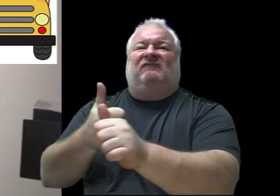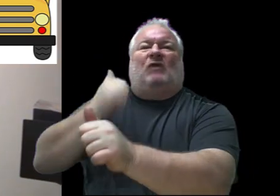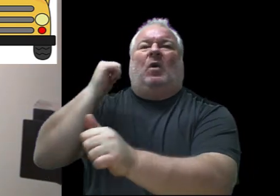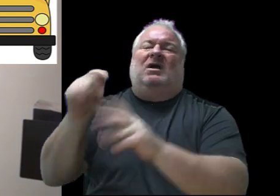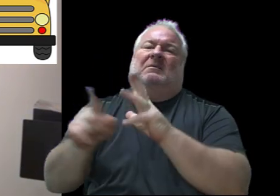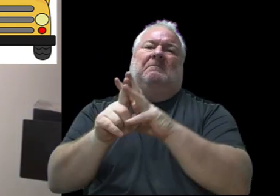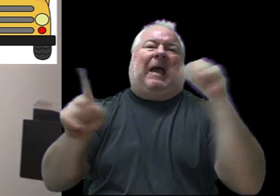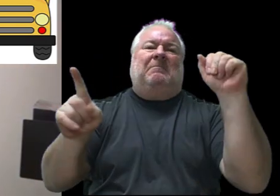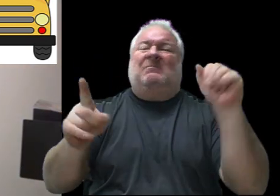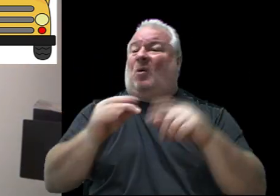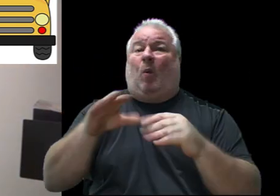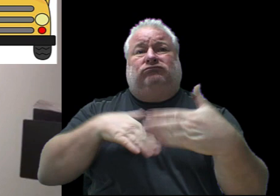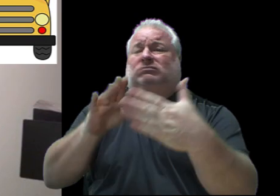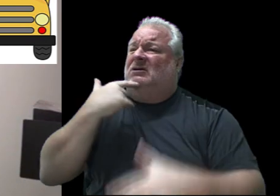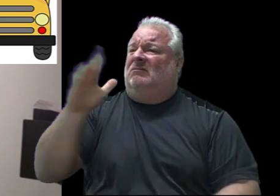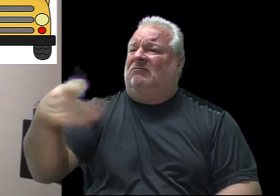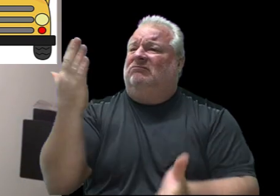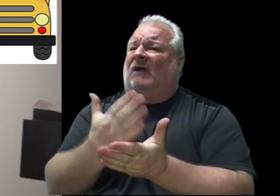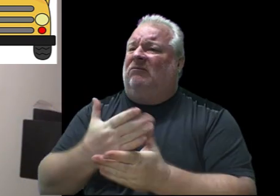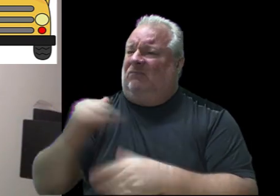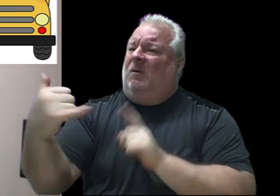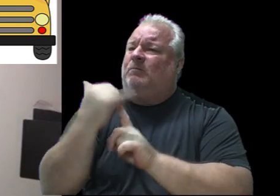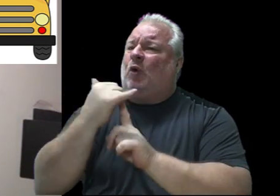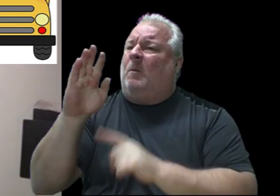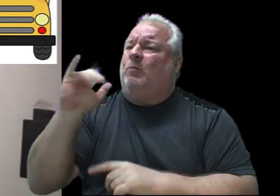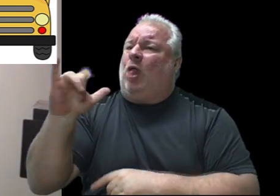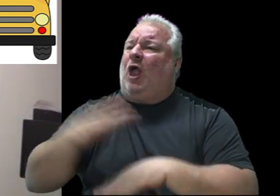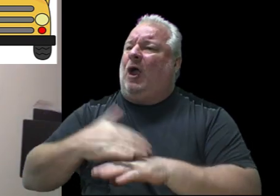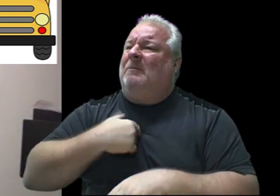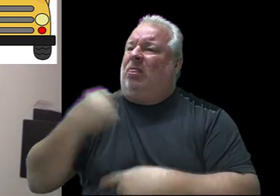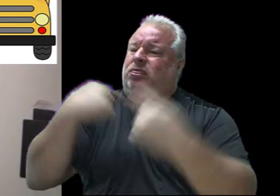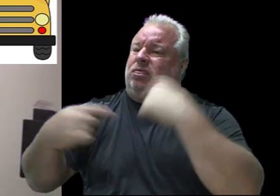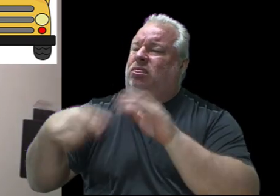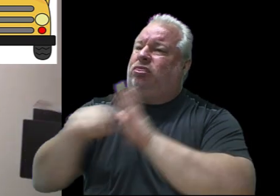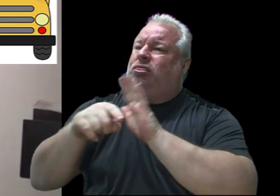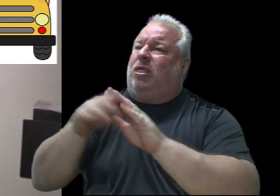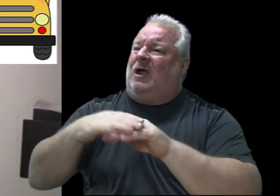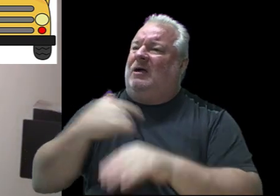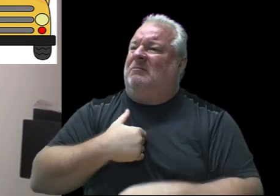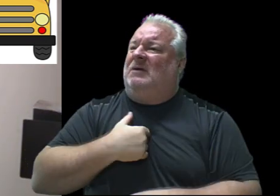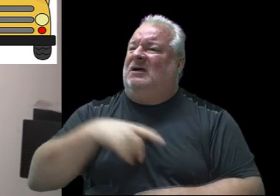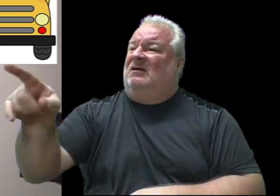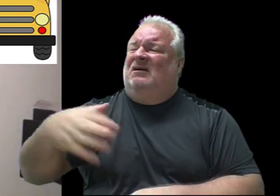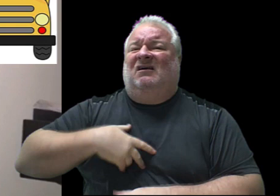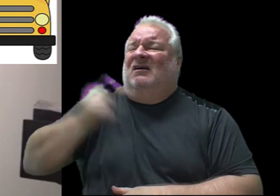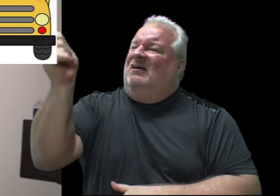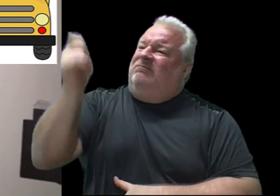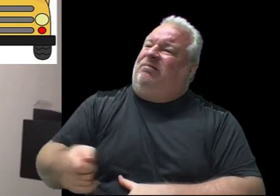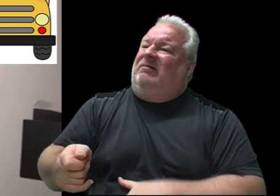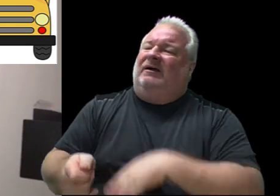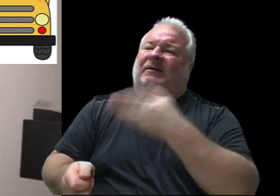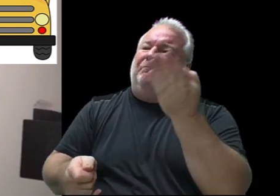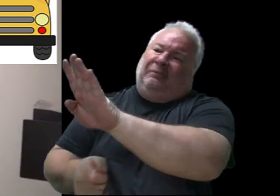bullies. Confront the bully. Stop bullying me. Walk away and shut the door on them. Don't listen to what they say